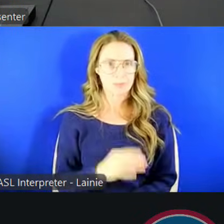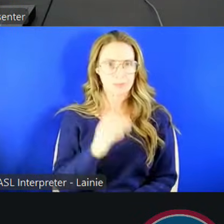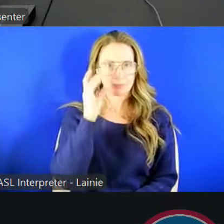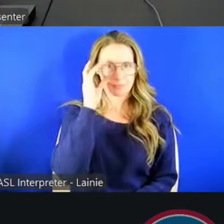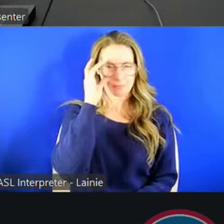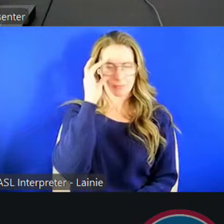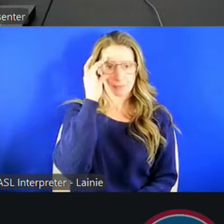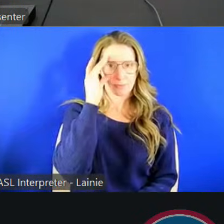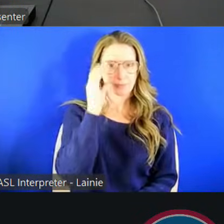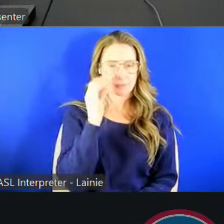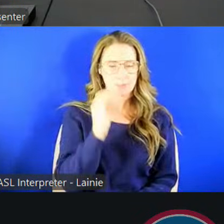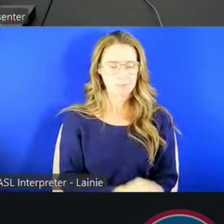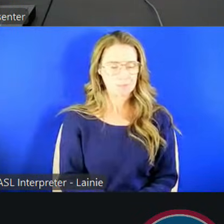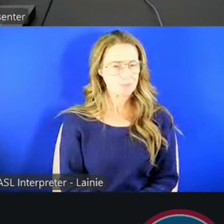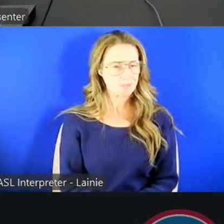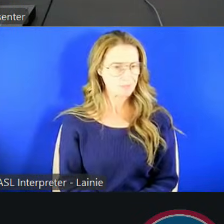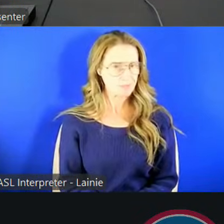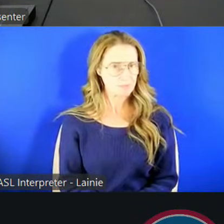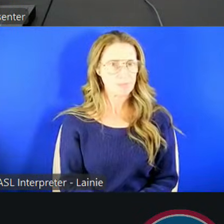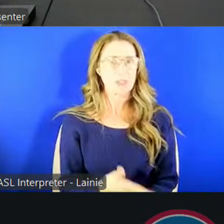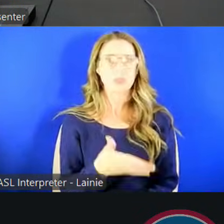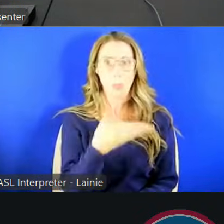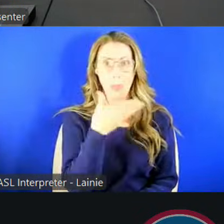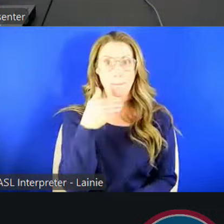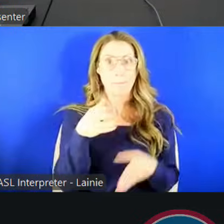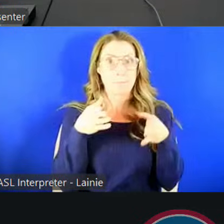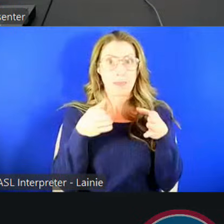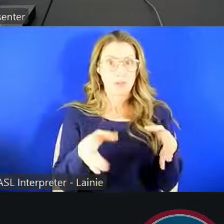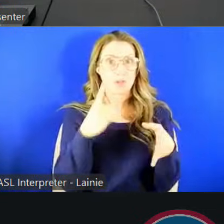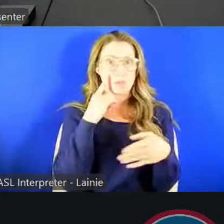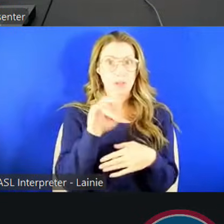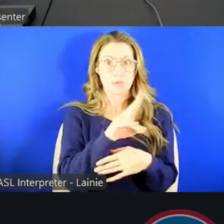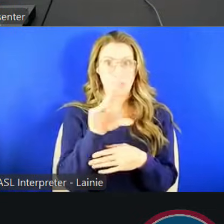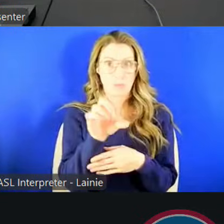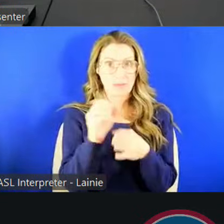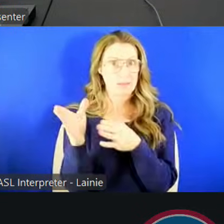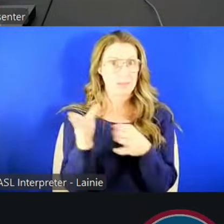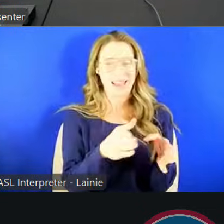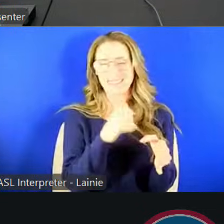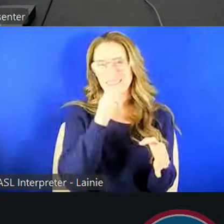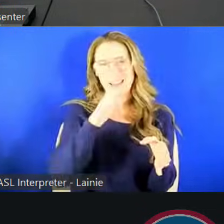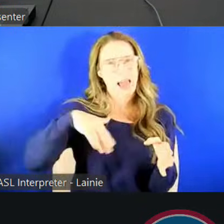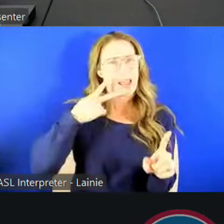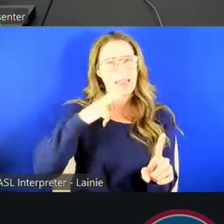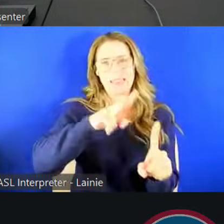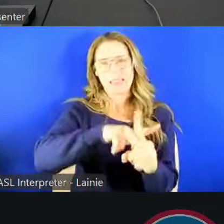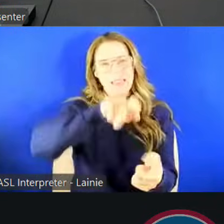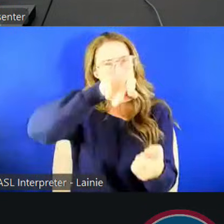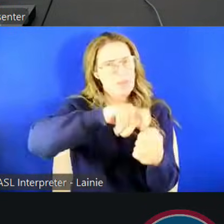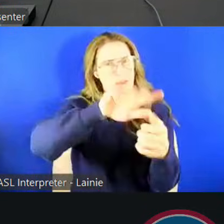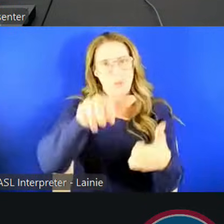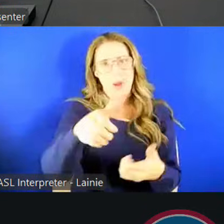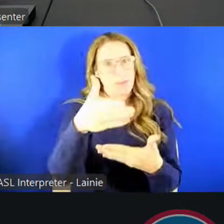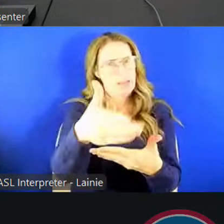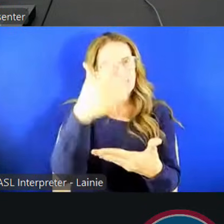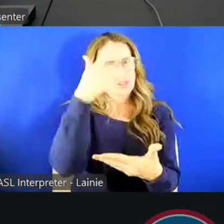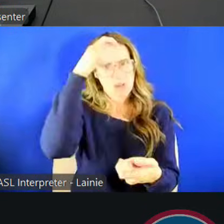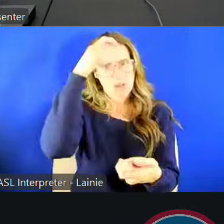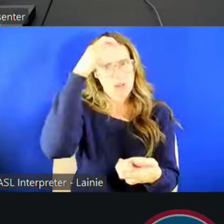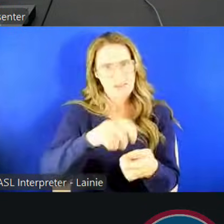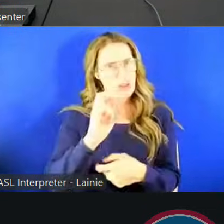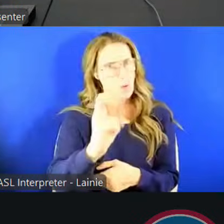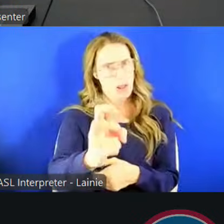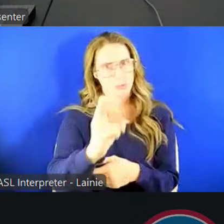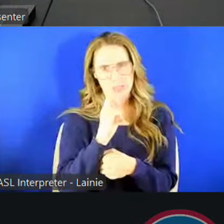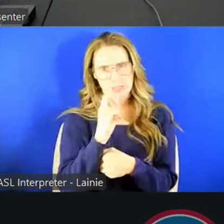mentioned, the Better Streets for Buses plan does not do is assign specific recommendations on specific corridors. So that brings